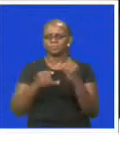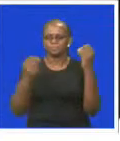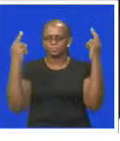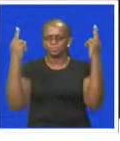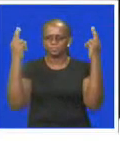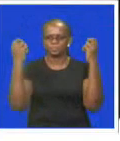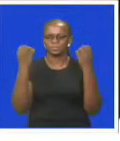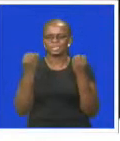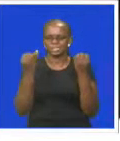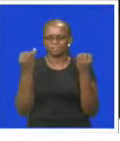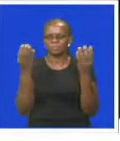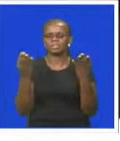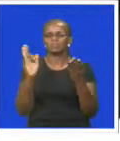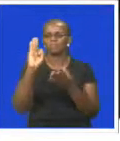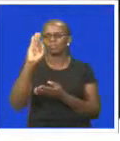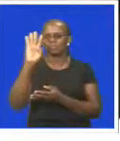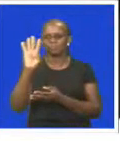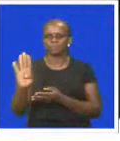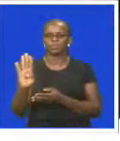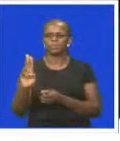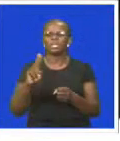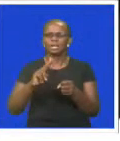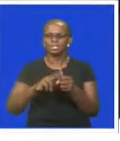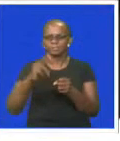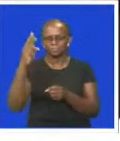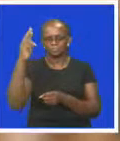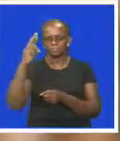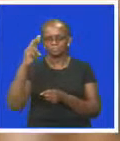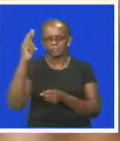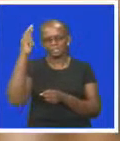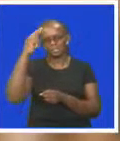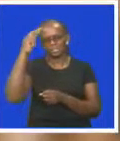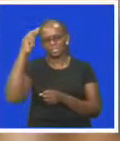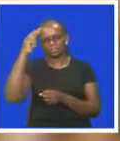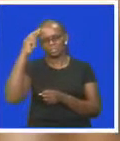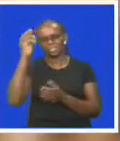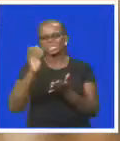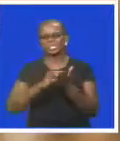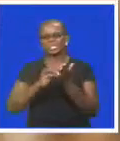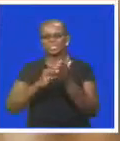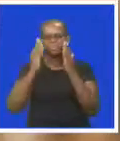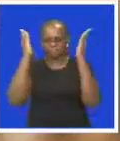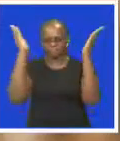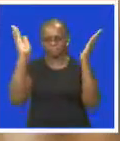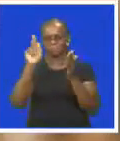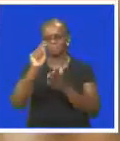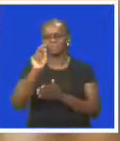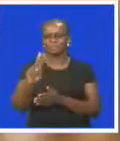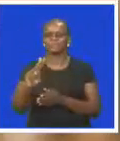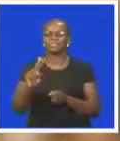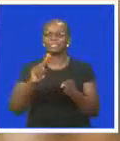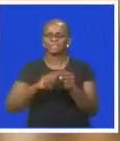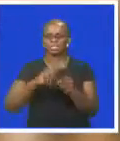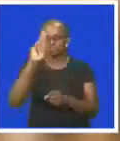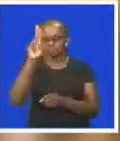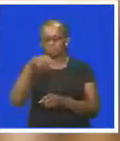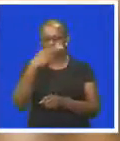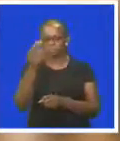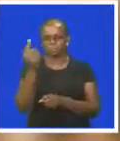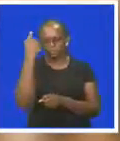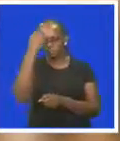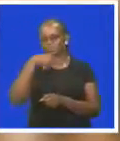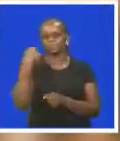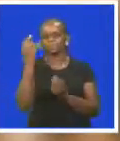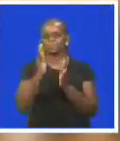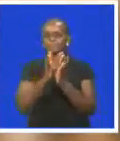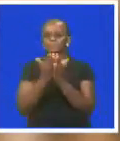until 5 p.m. And just another reminder that not only are we live on Eswatini TV, but we're also live on our YouTube channels and our